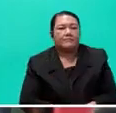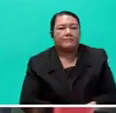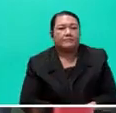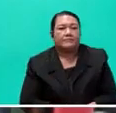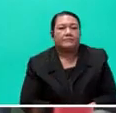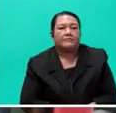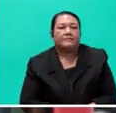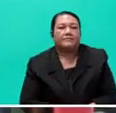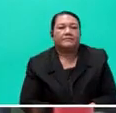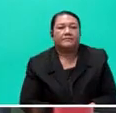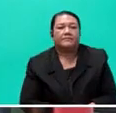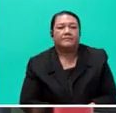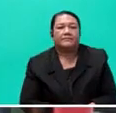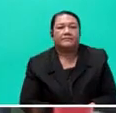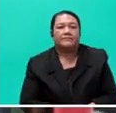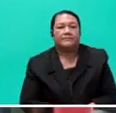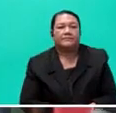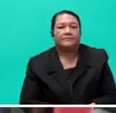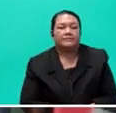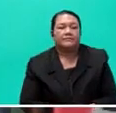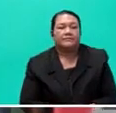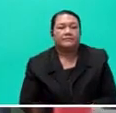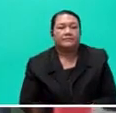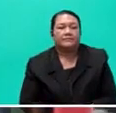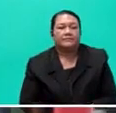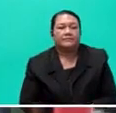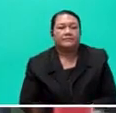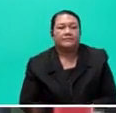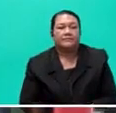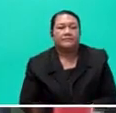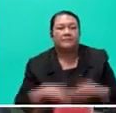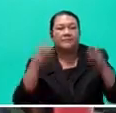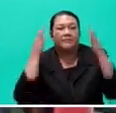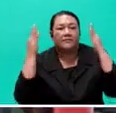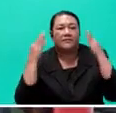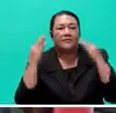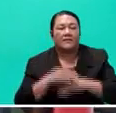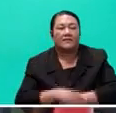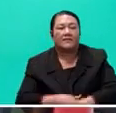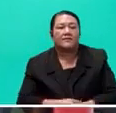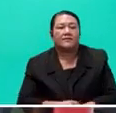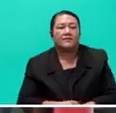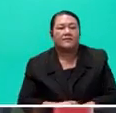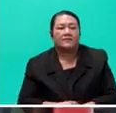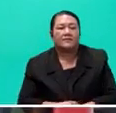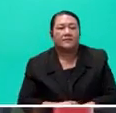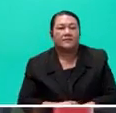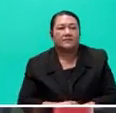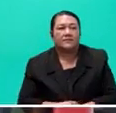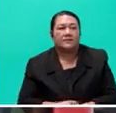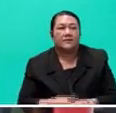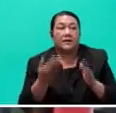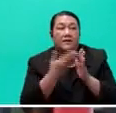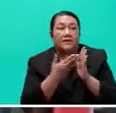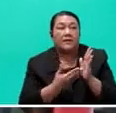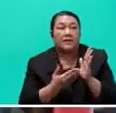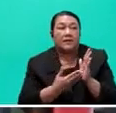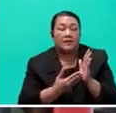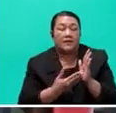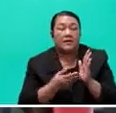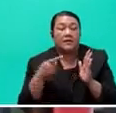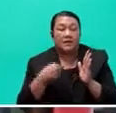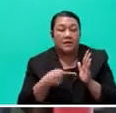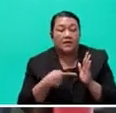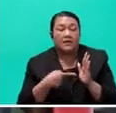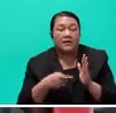Mr. Speaker, sir, The bill, there's also an explanatory note on the